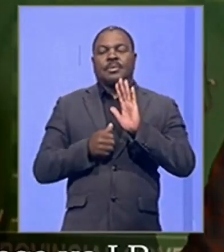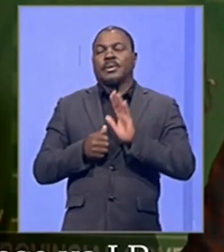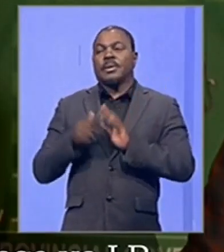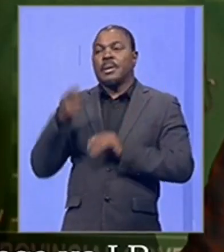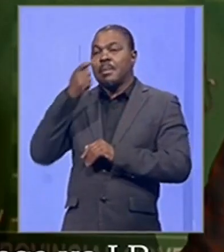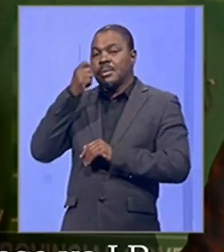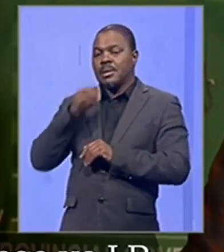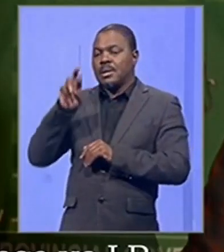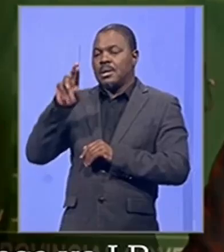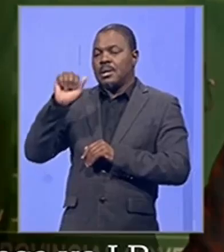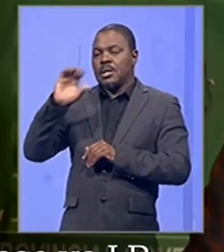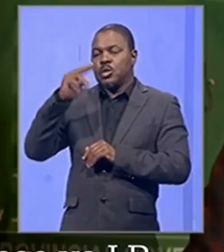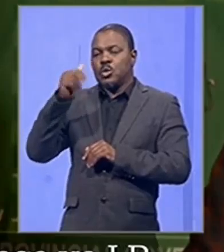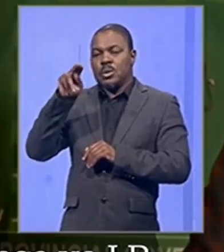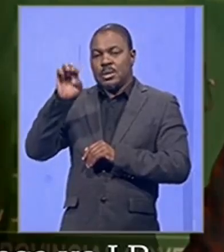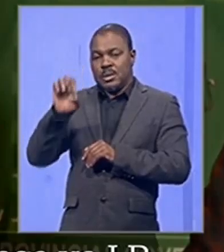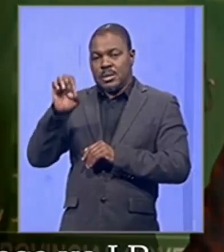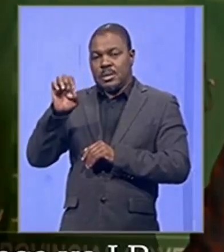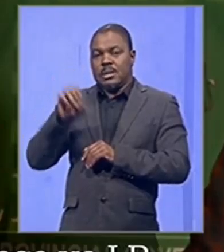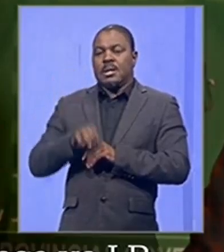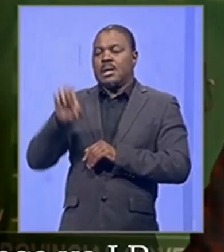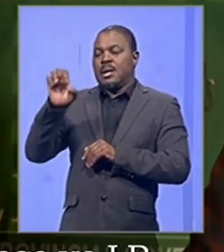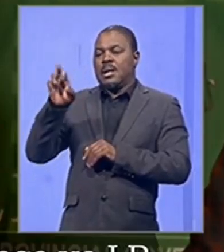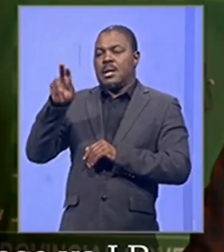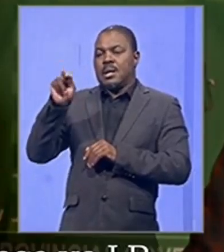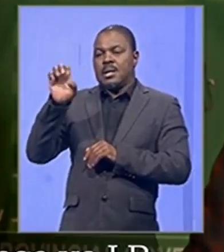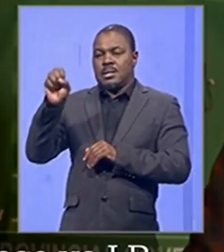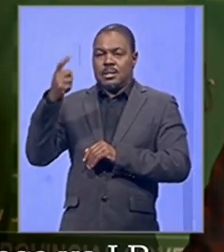Mr. Rachweni Sivataulu Ernest.